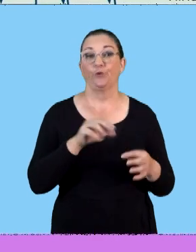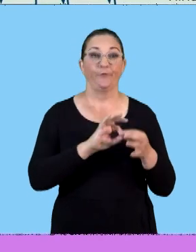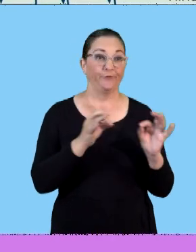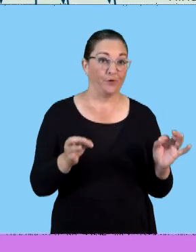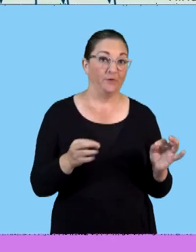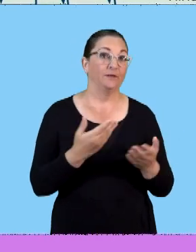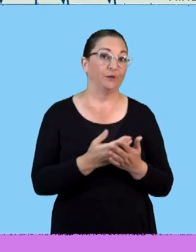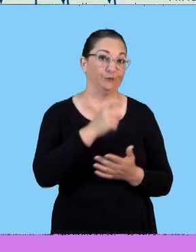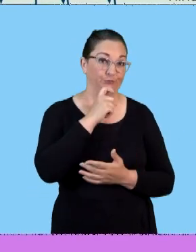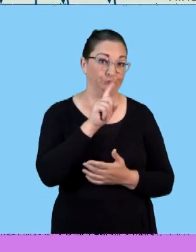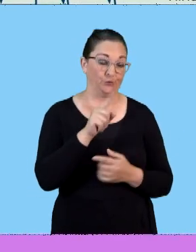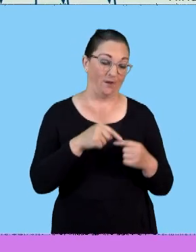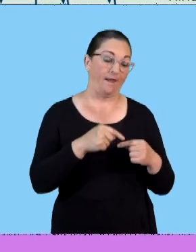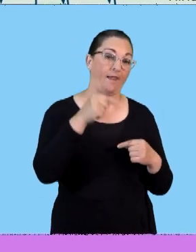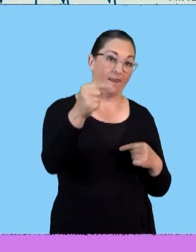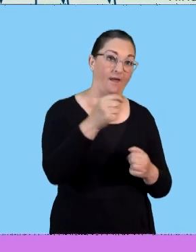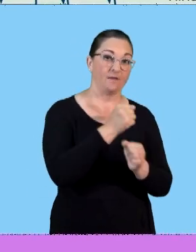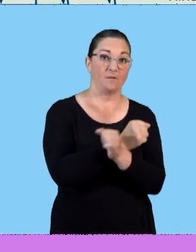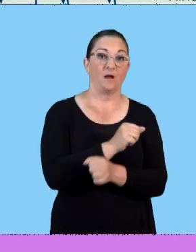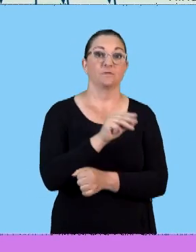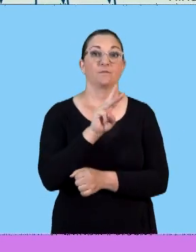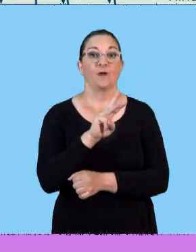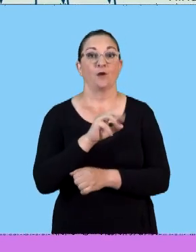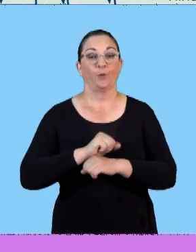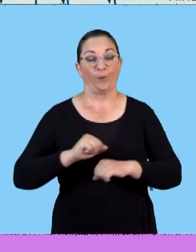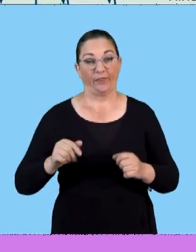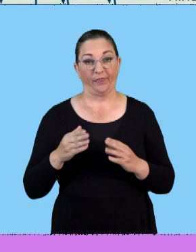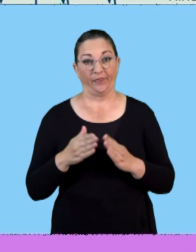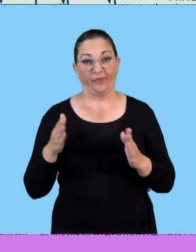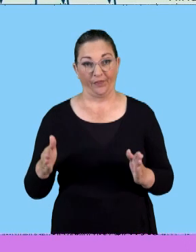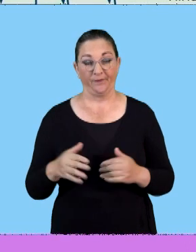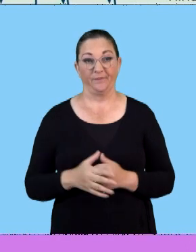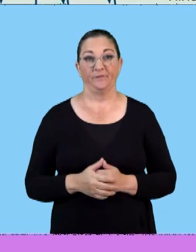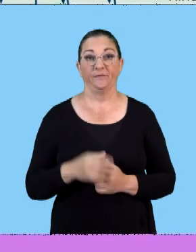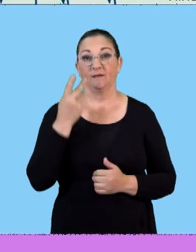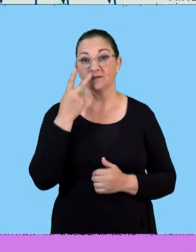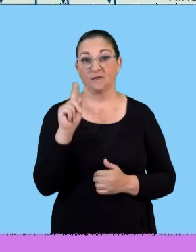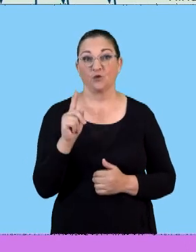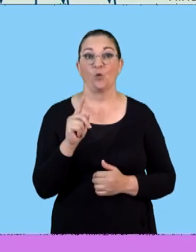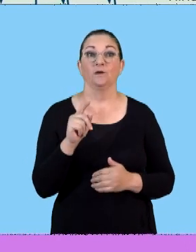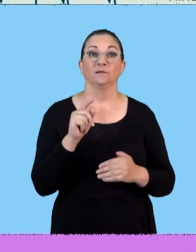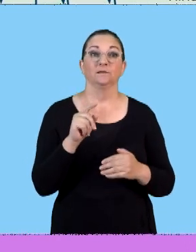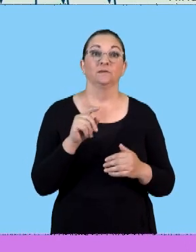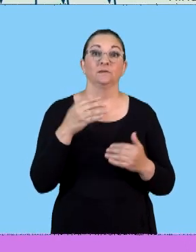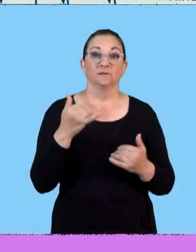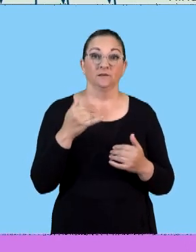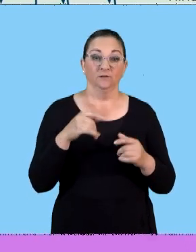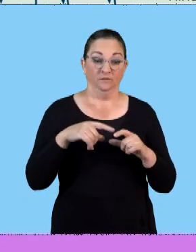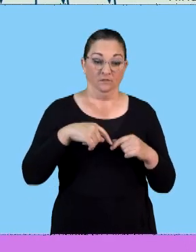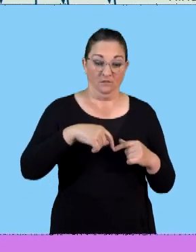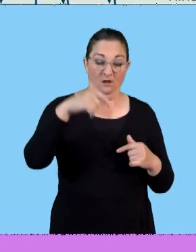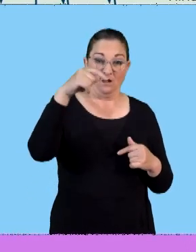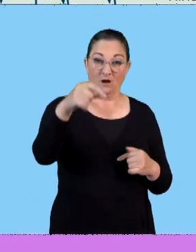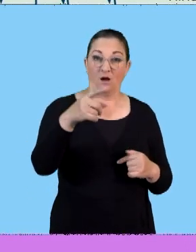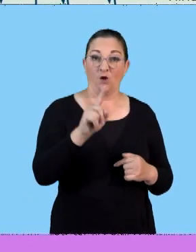formula, length multiplied by width. Now again, looking at what is presented here, the diagram, it says the